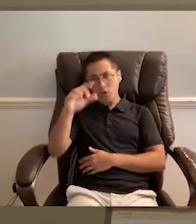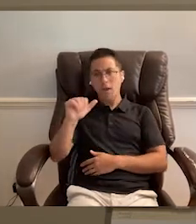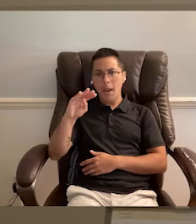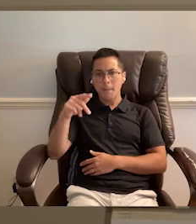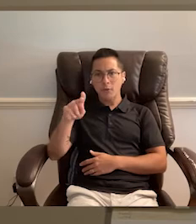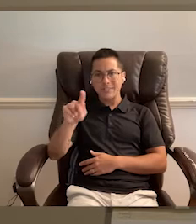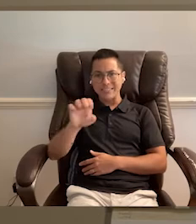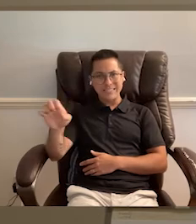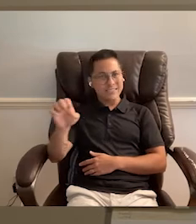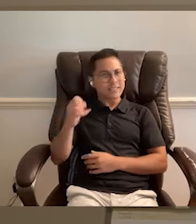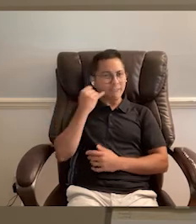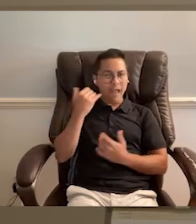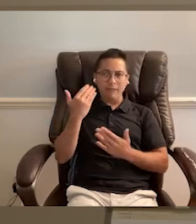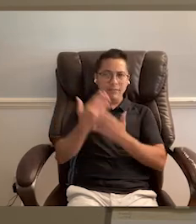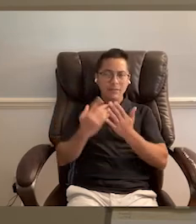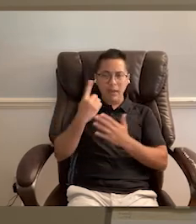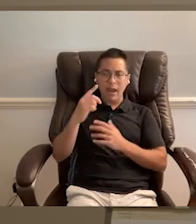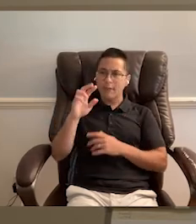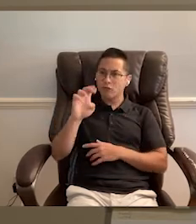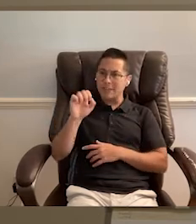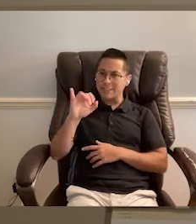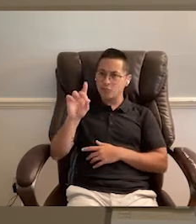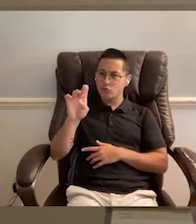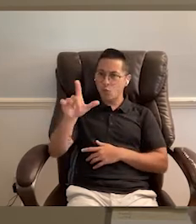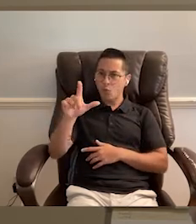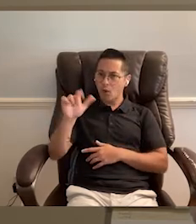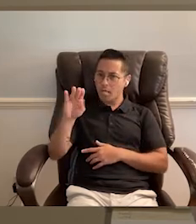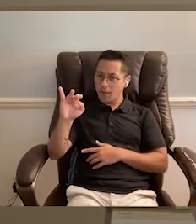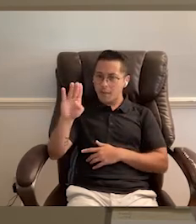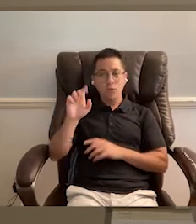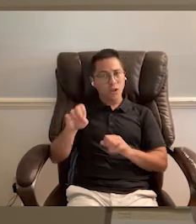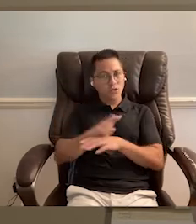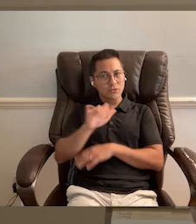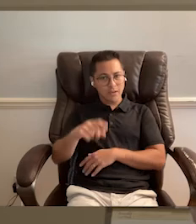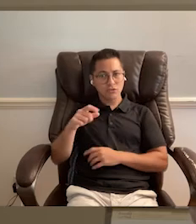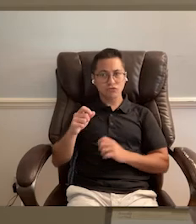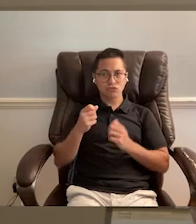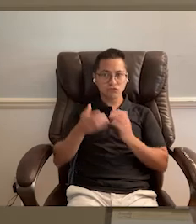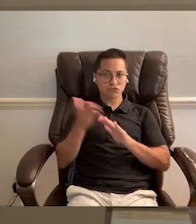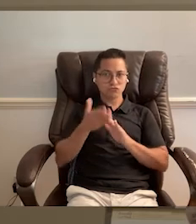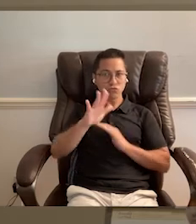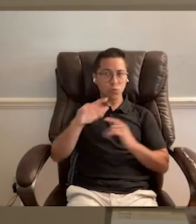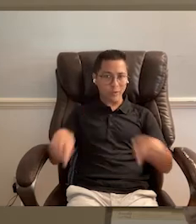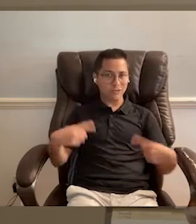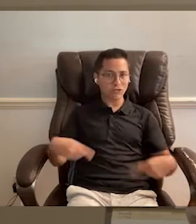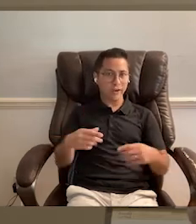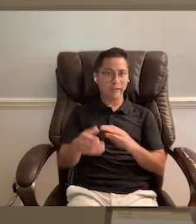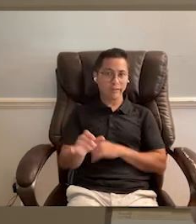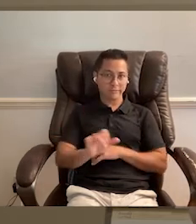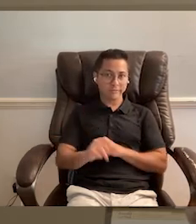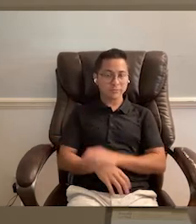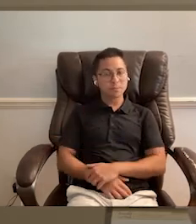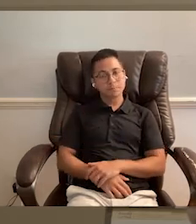can activate this on your phone, and then it will see where you are exactly. And then it will give you a menu of what are the different offices in that